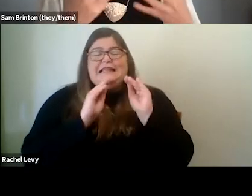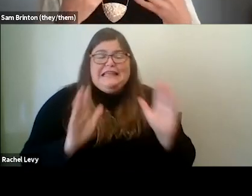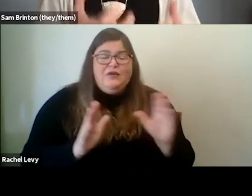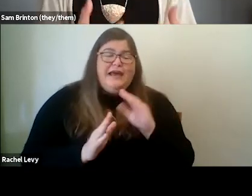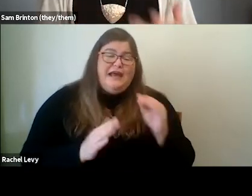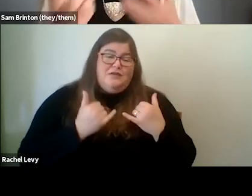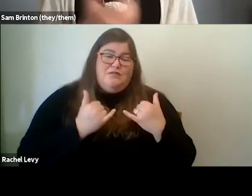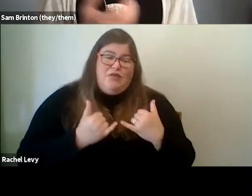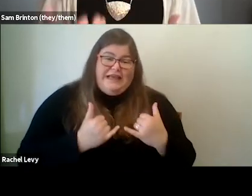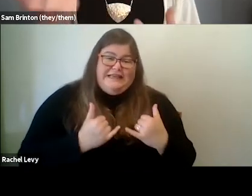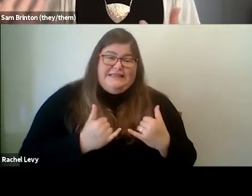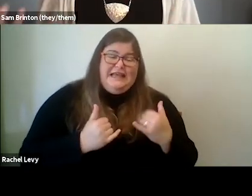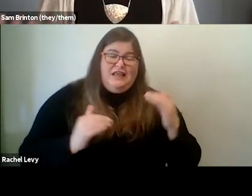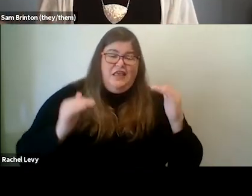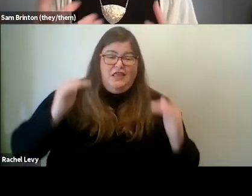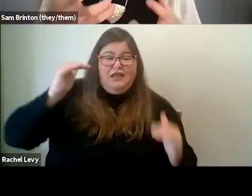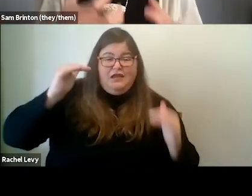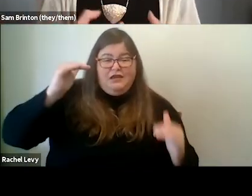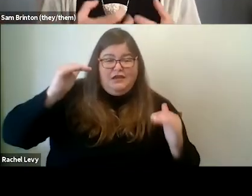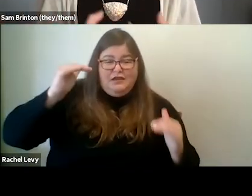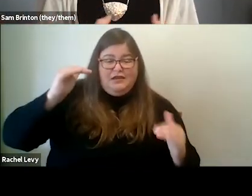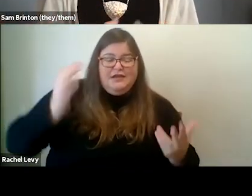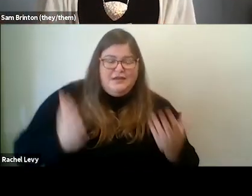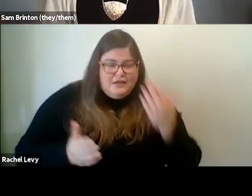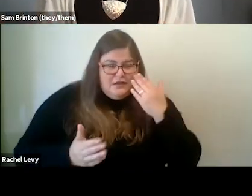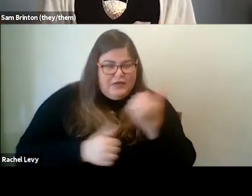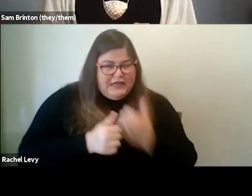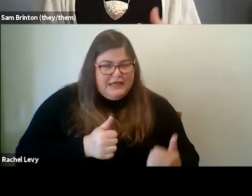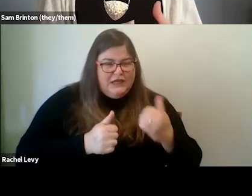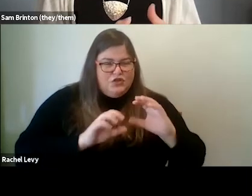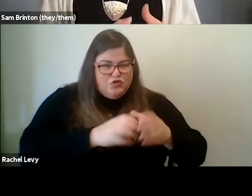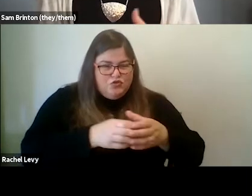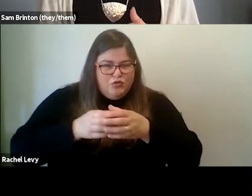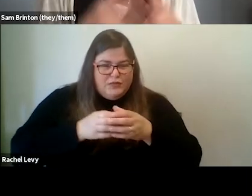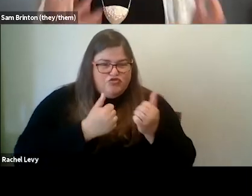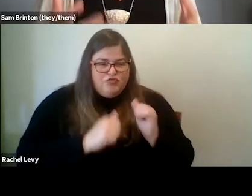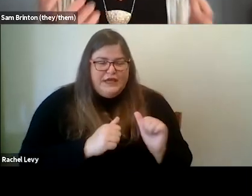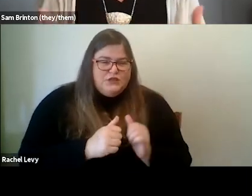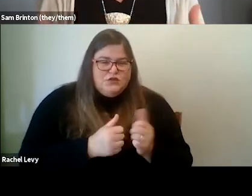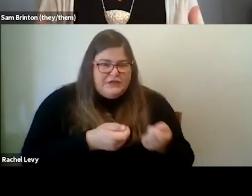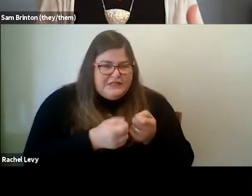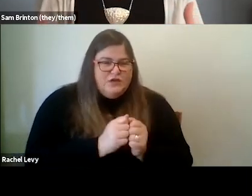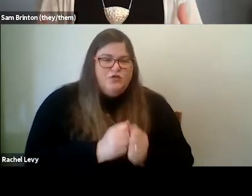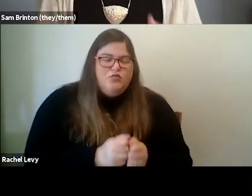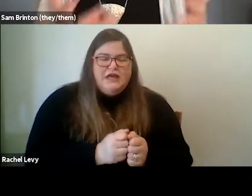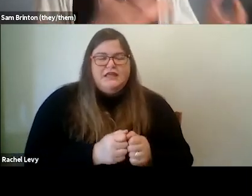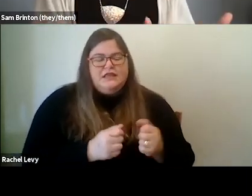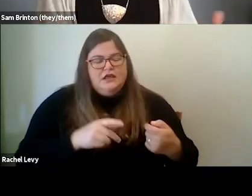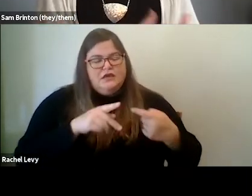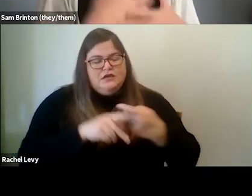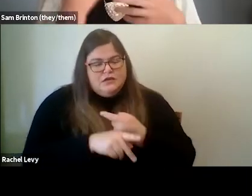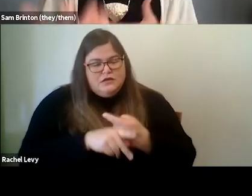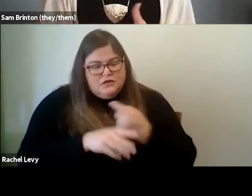present disparity between the different populations as each are trying to deal with compounding problems of